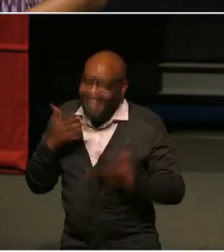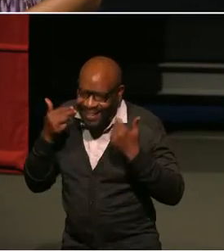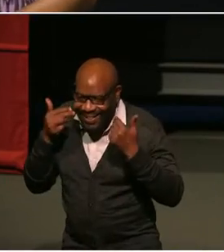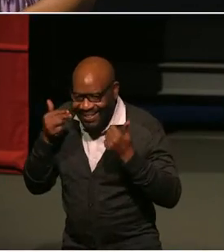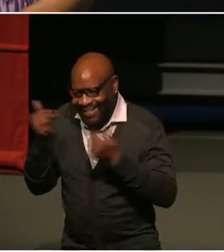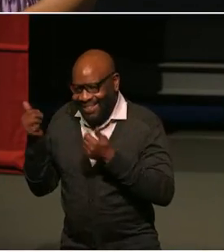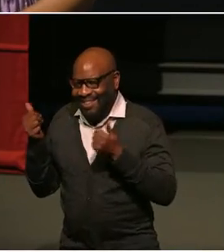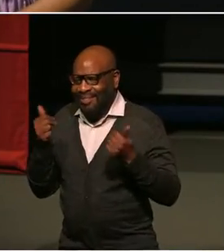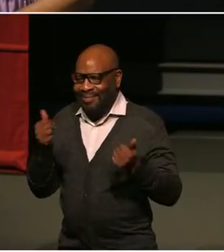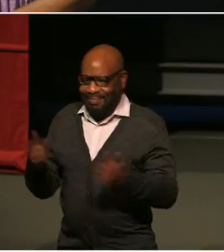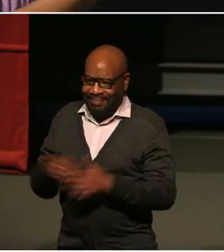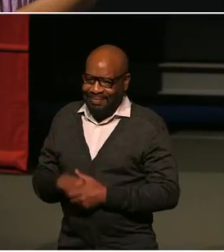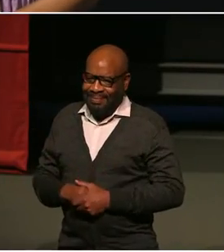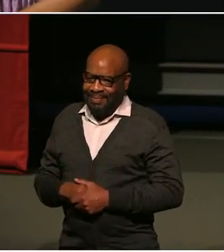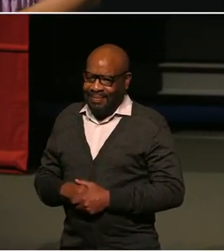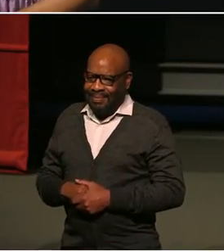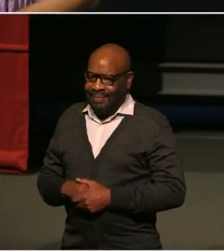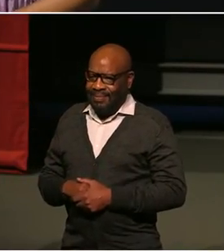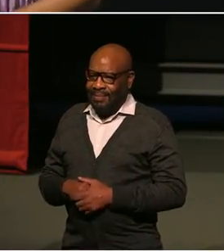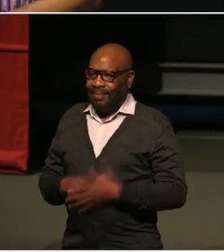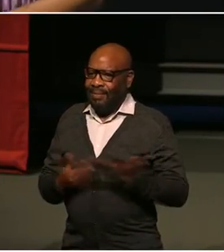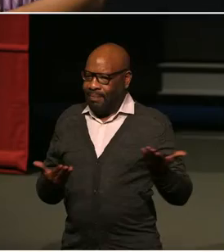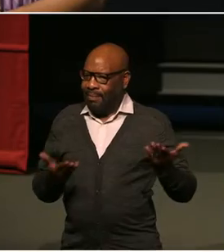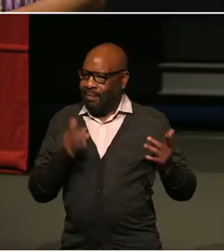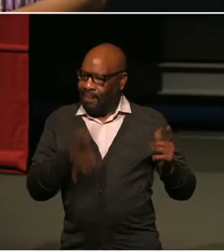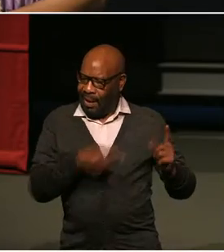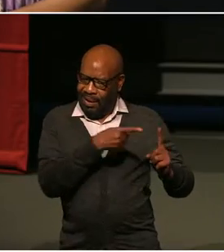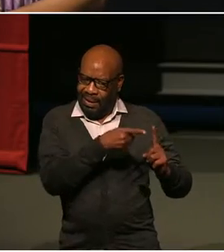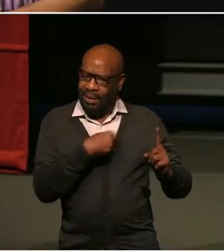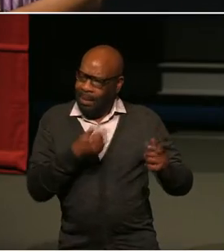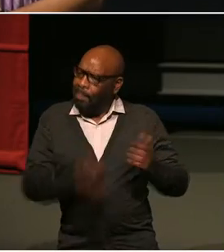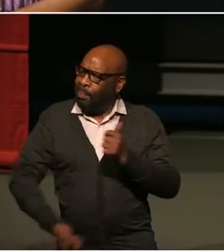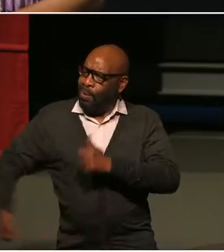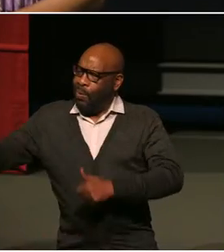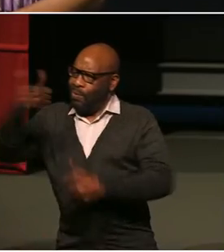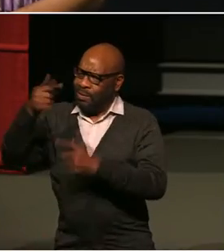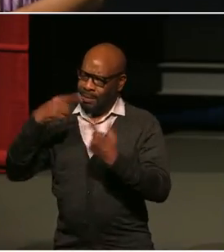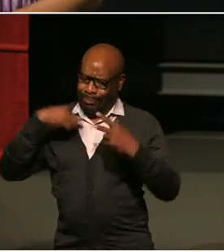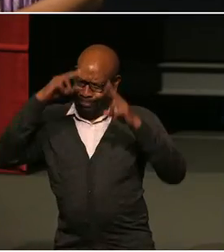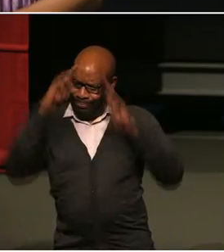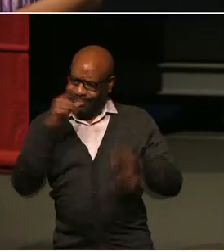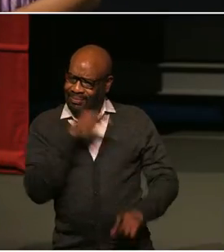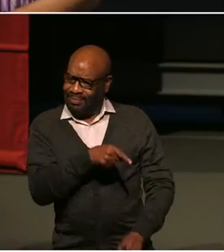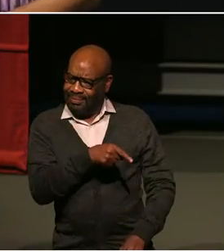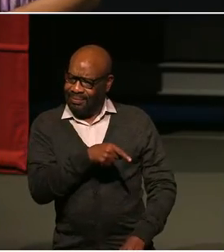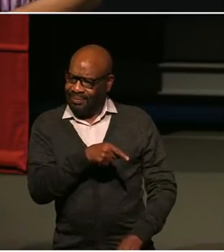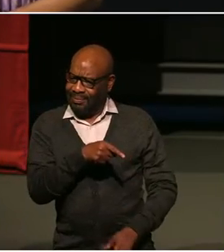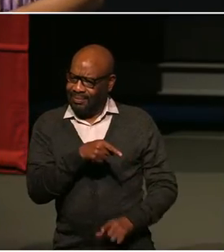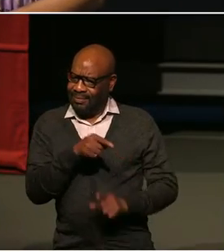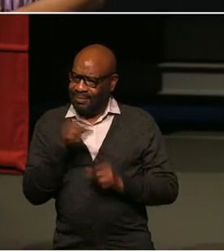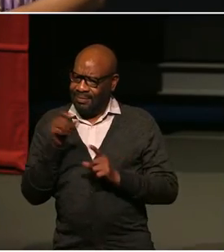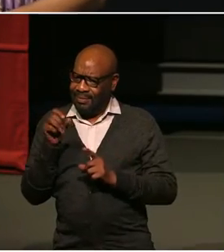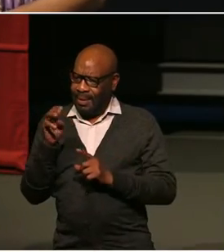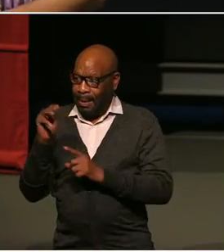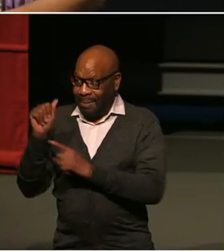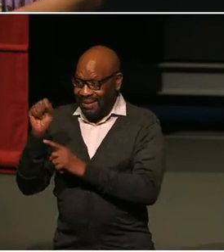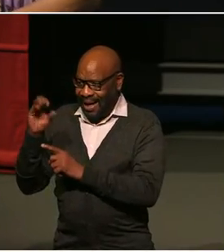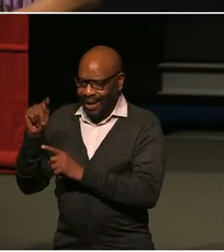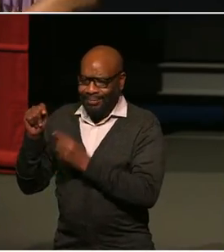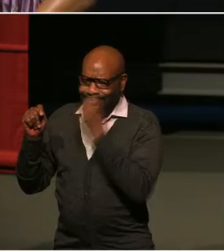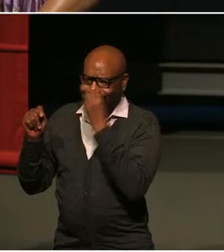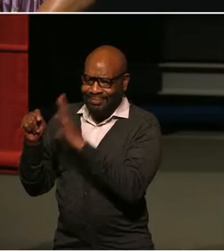That's the way we honor our people. Not mascots, not mimicking what we do or the way we